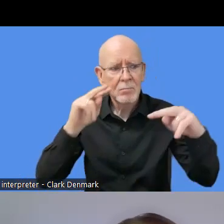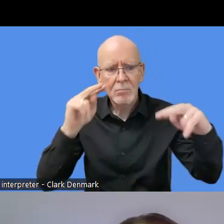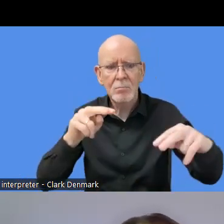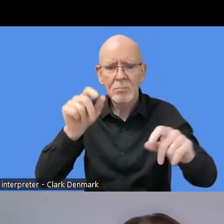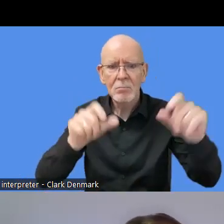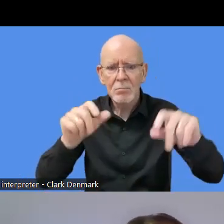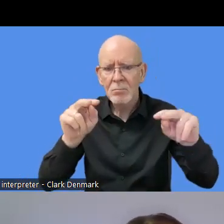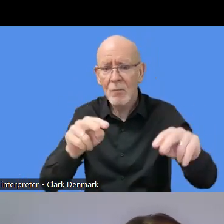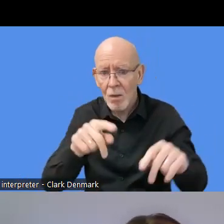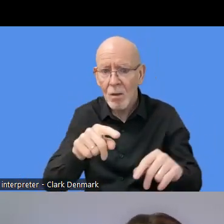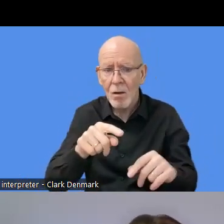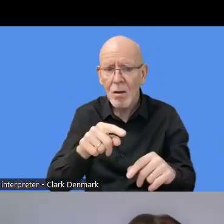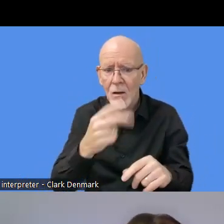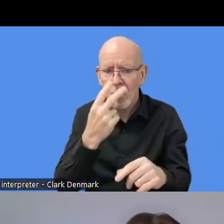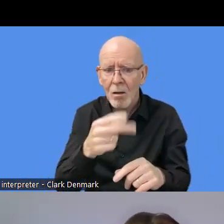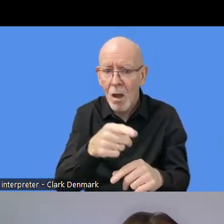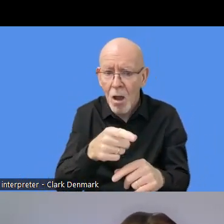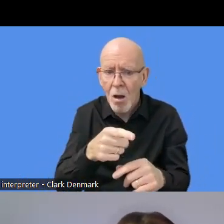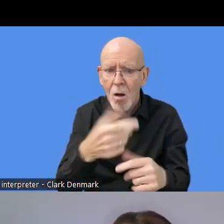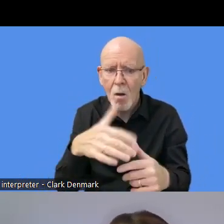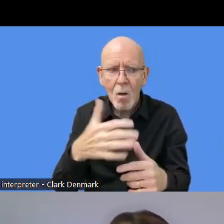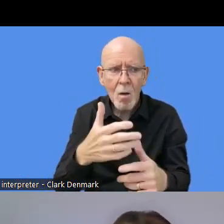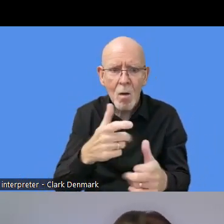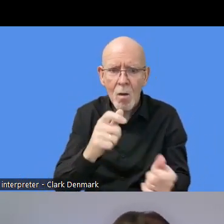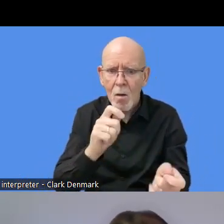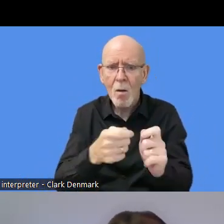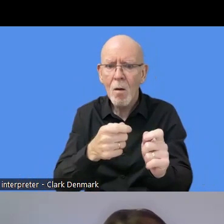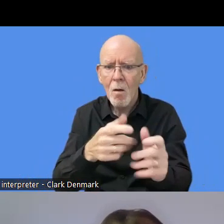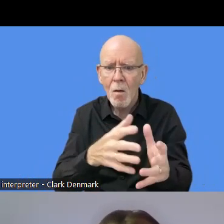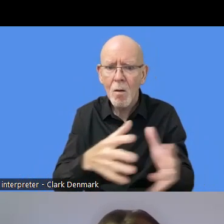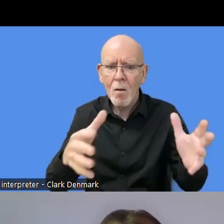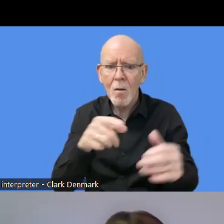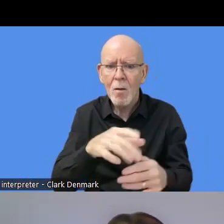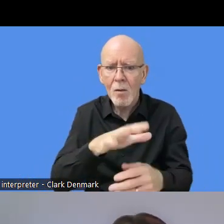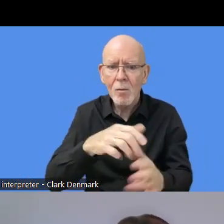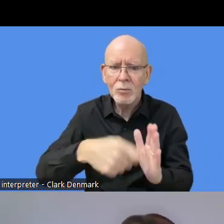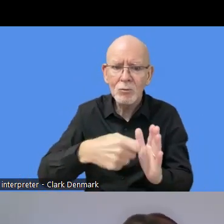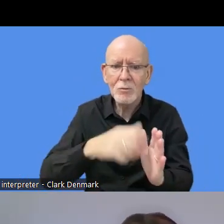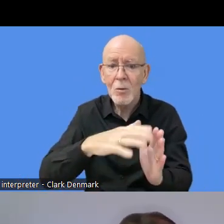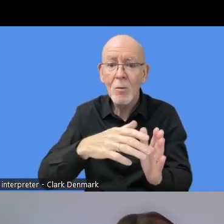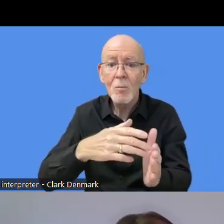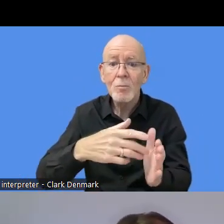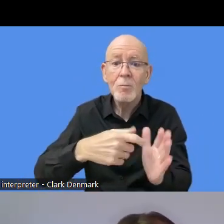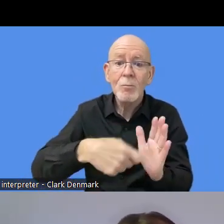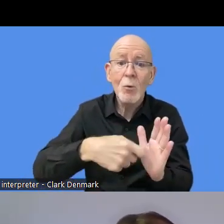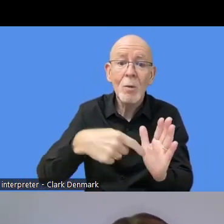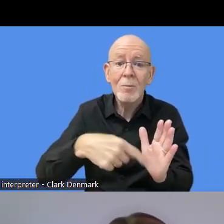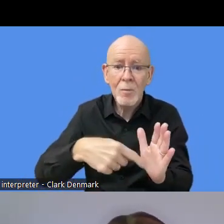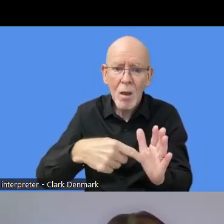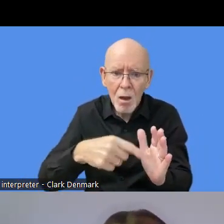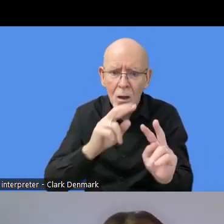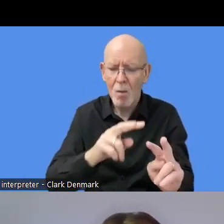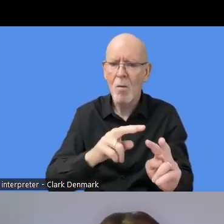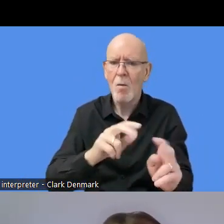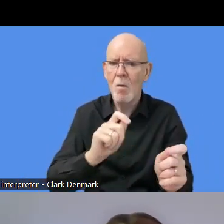the number of persons with disabilities who have found an employment, number of persons with disabilities who